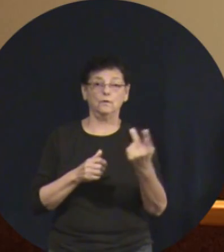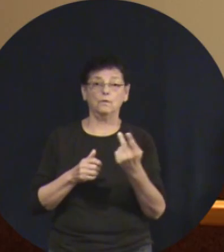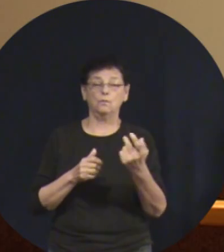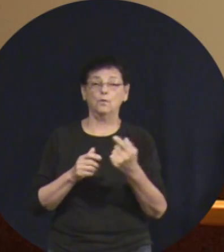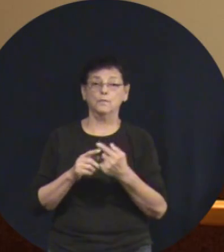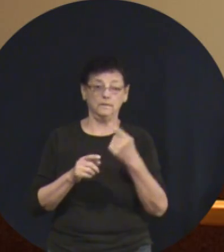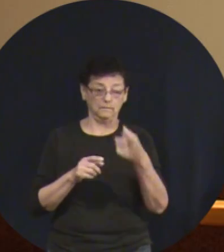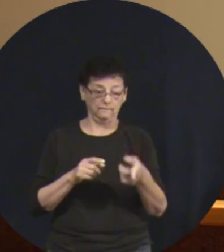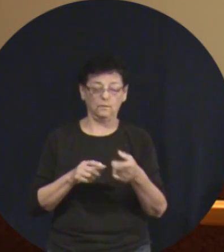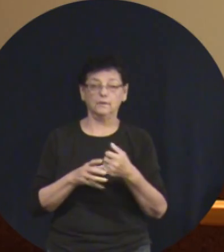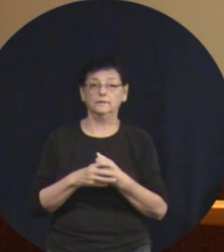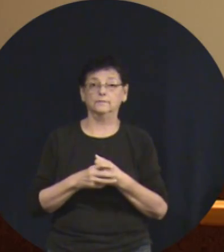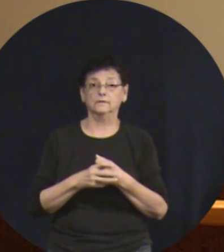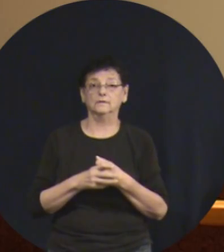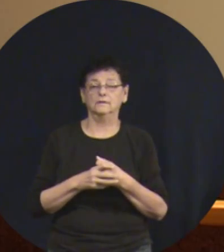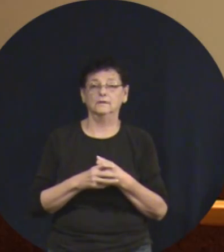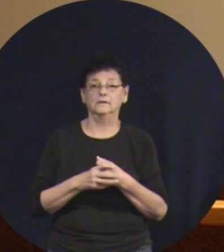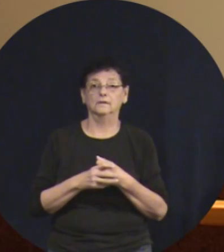woman before him.